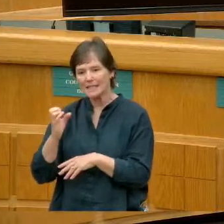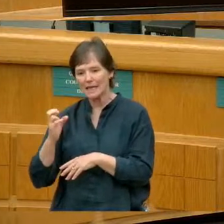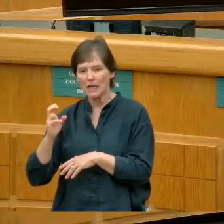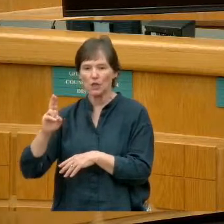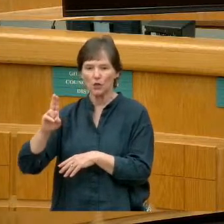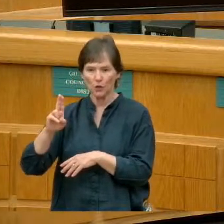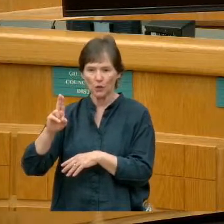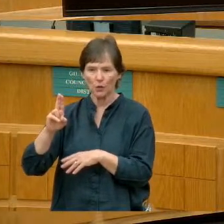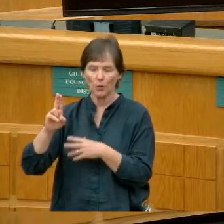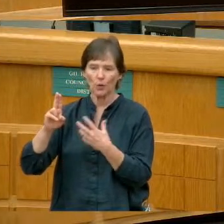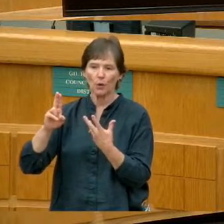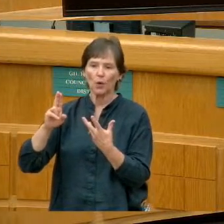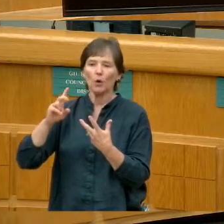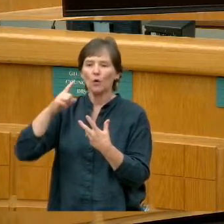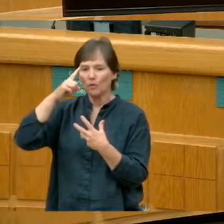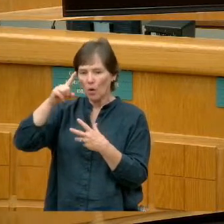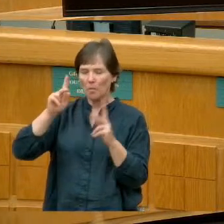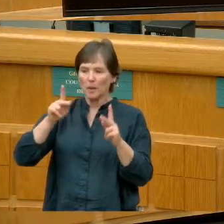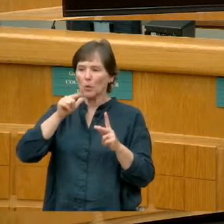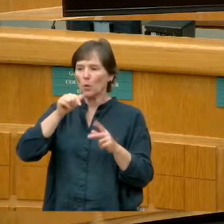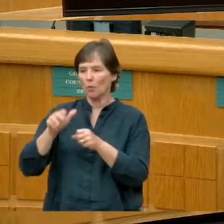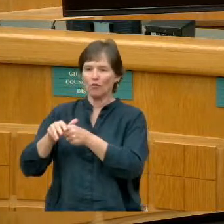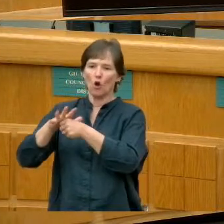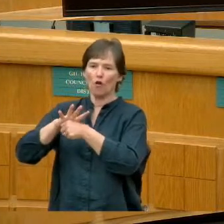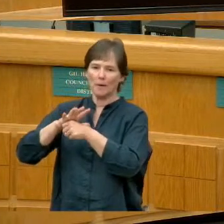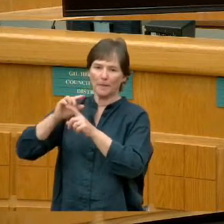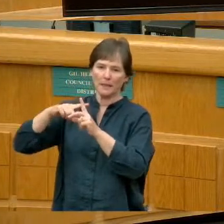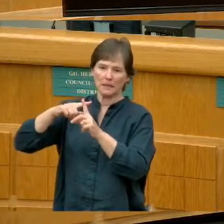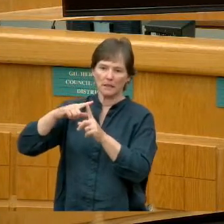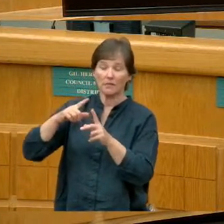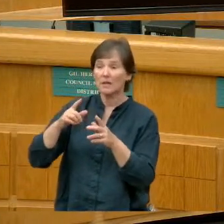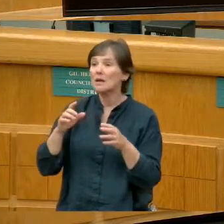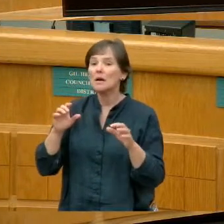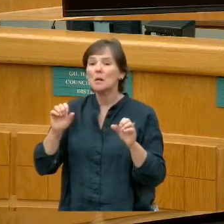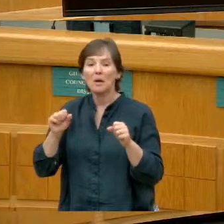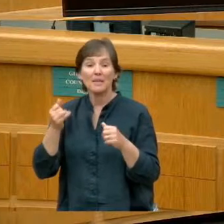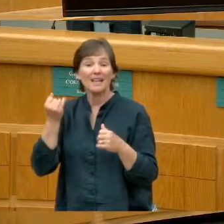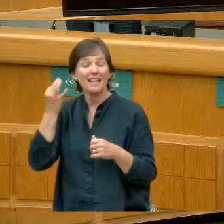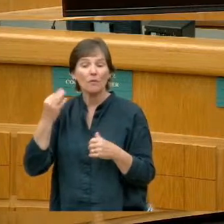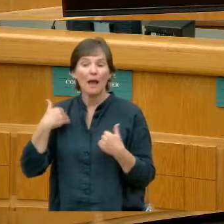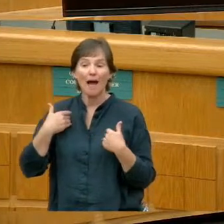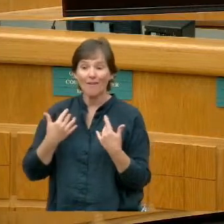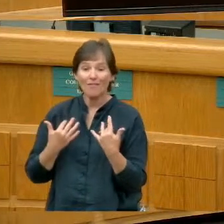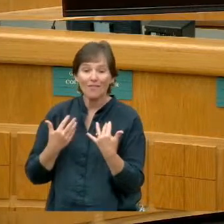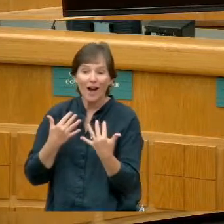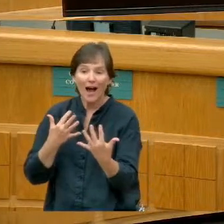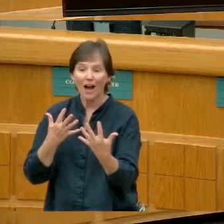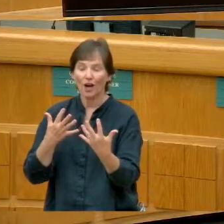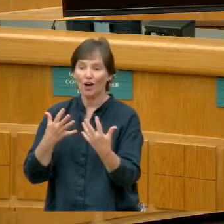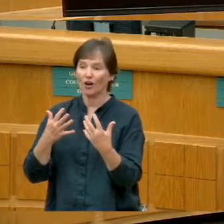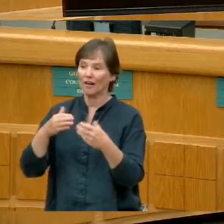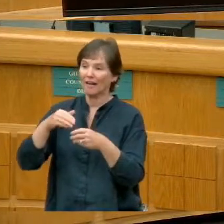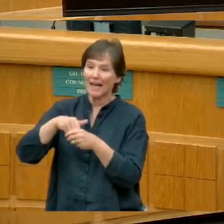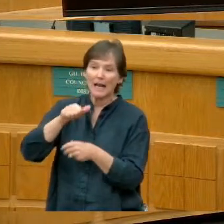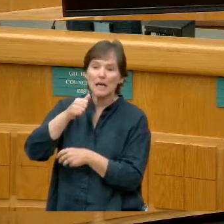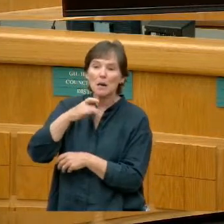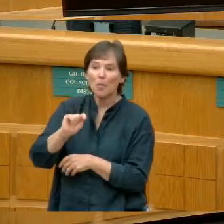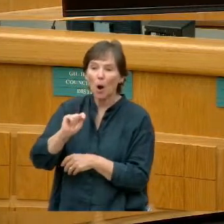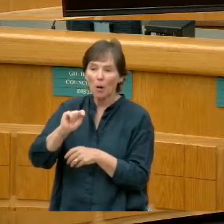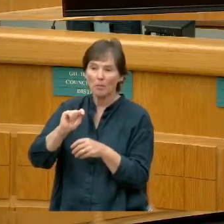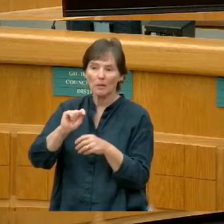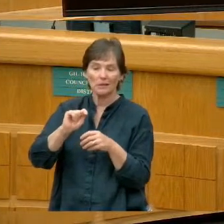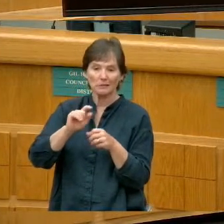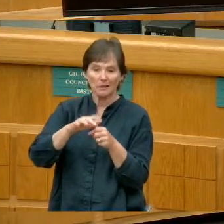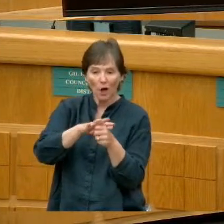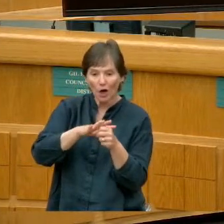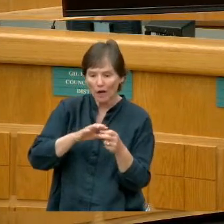it can overwhelm an already stressed hospital. Or we could have a fire in our region, in an apartment complex, or an